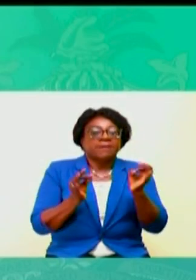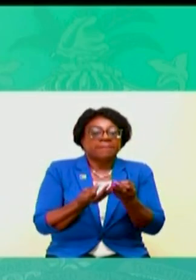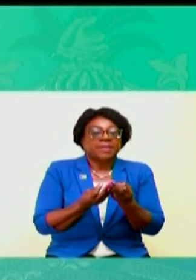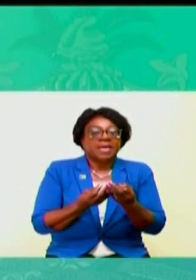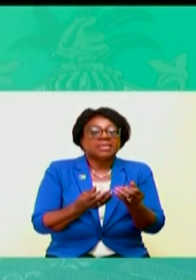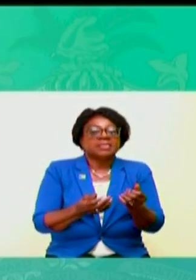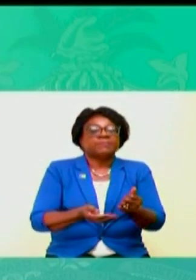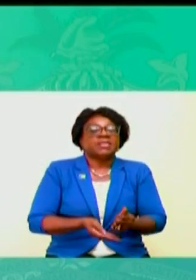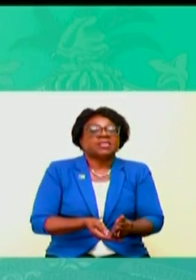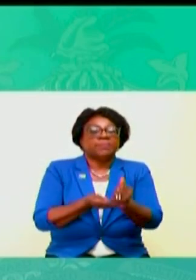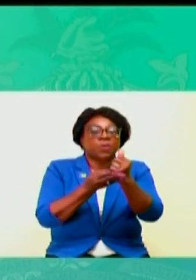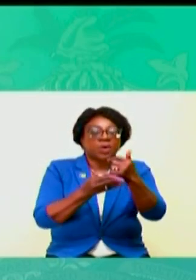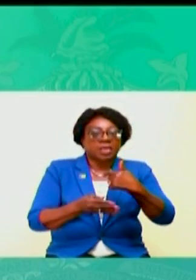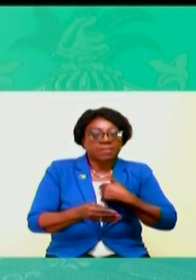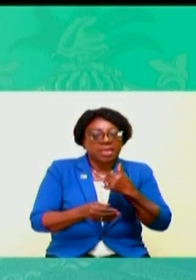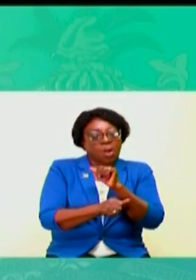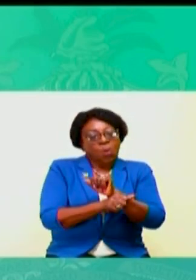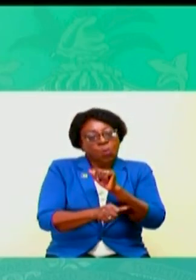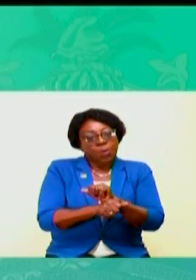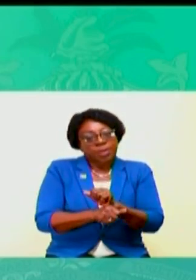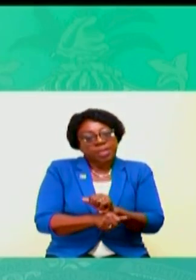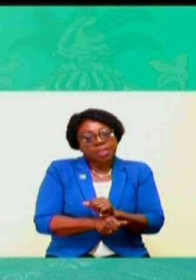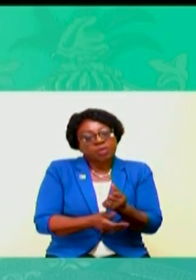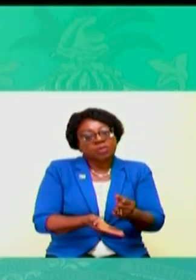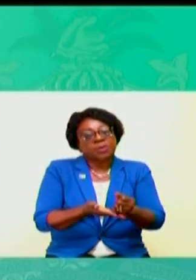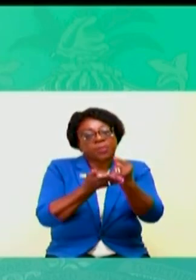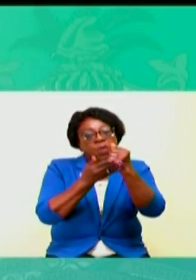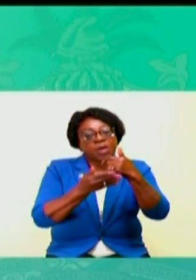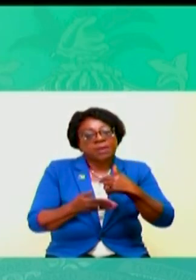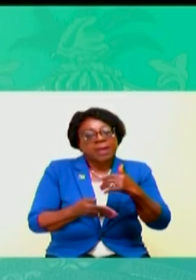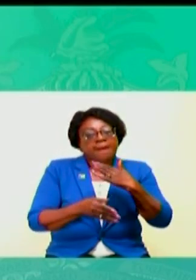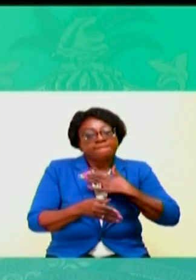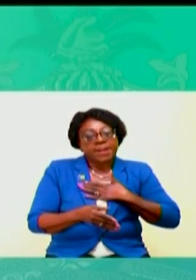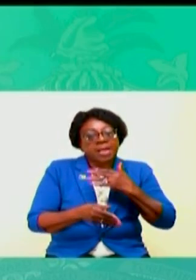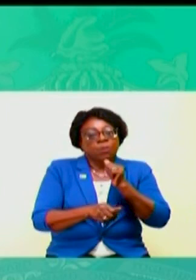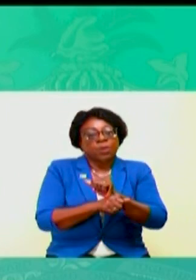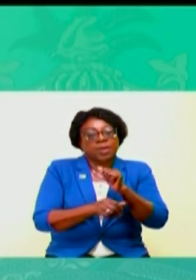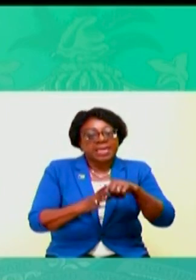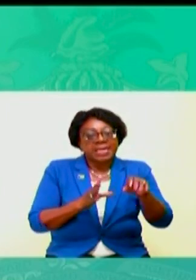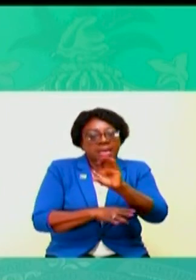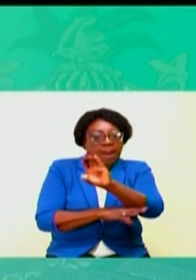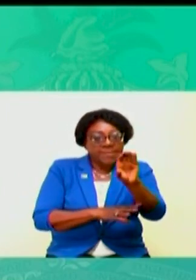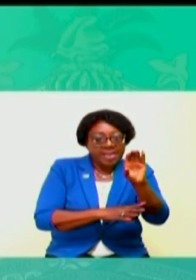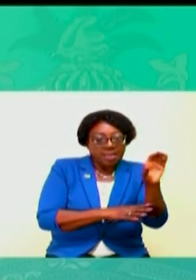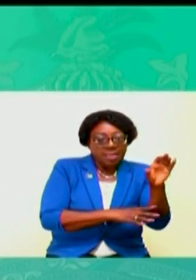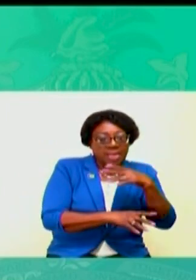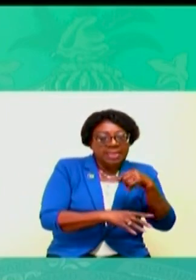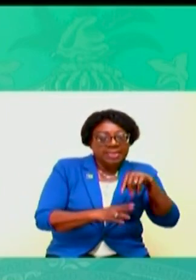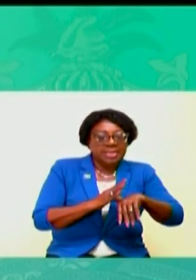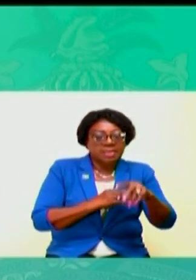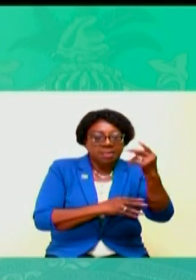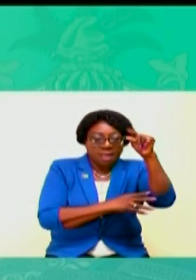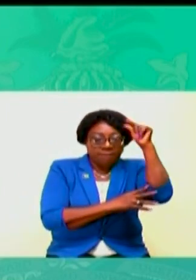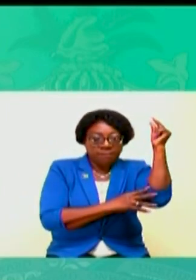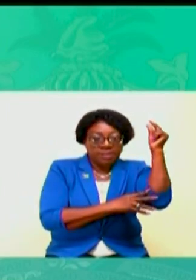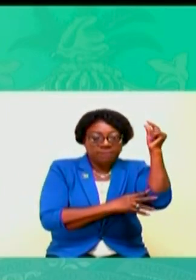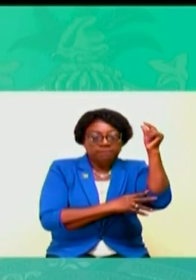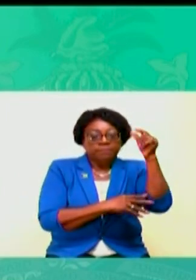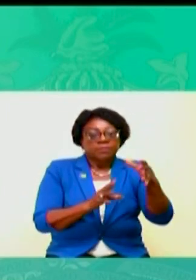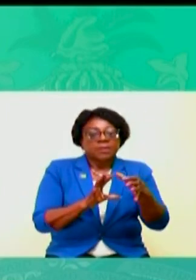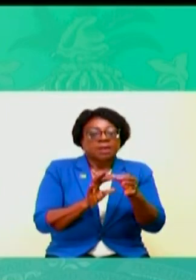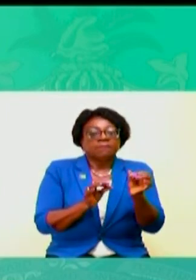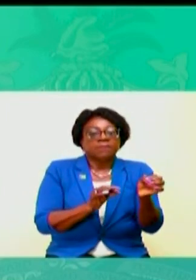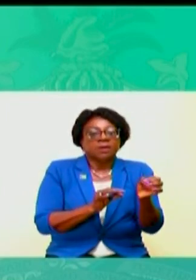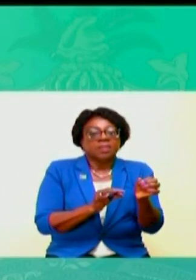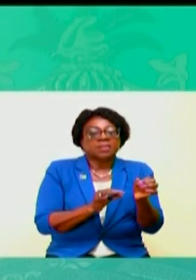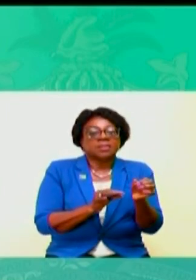side working behind the scenes to support my work in Carmichael and in this government. Of course,